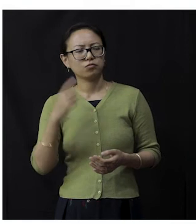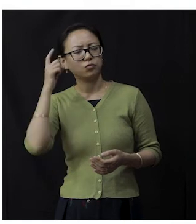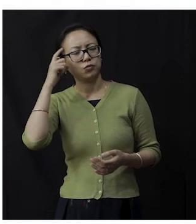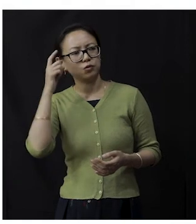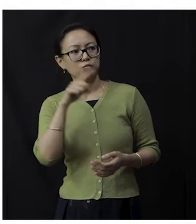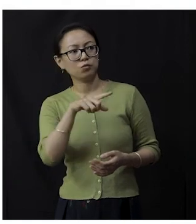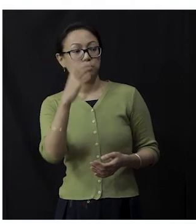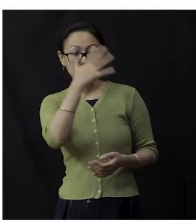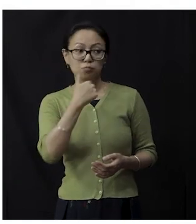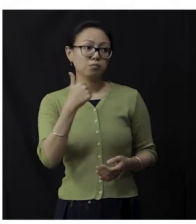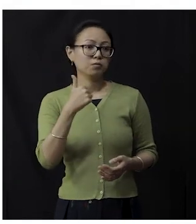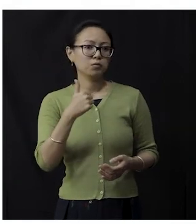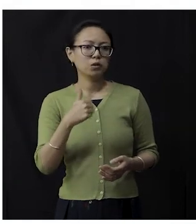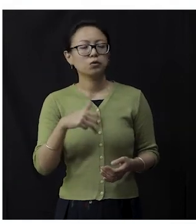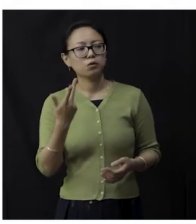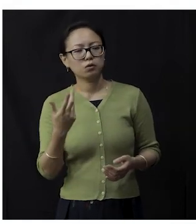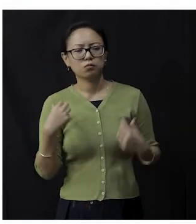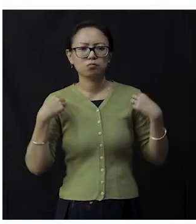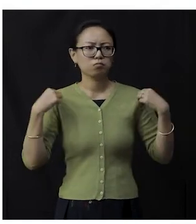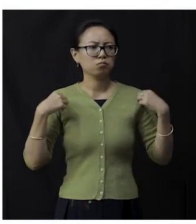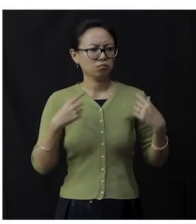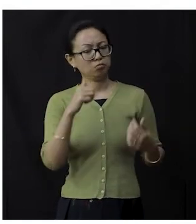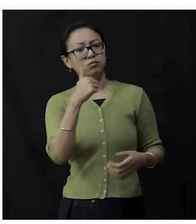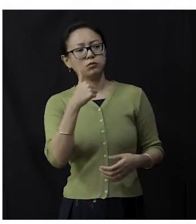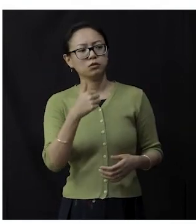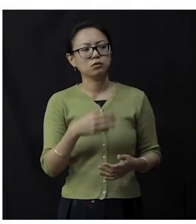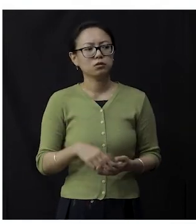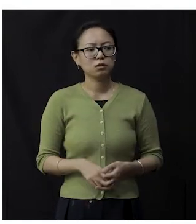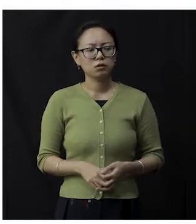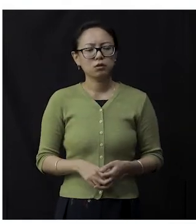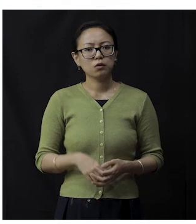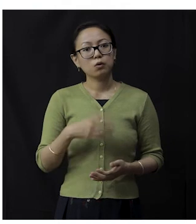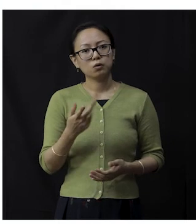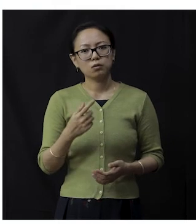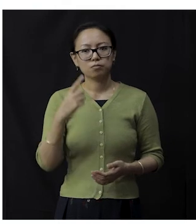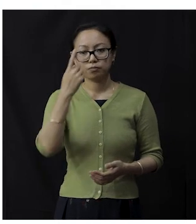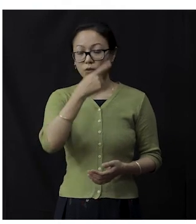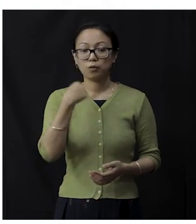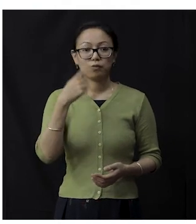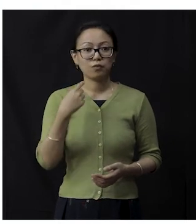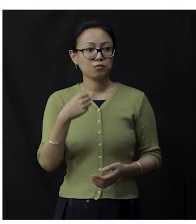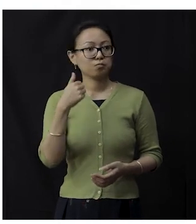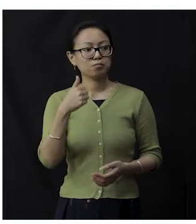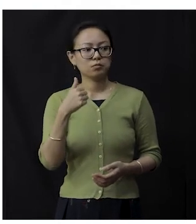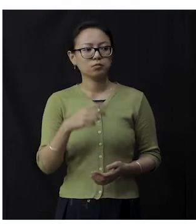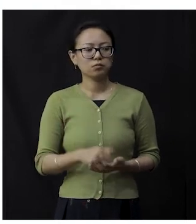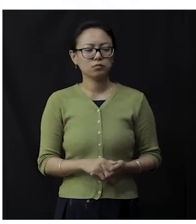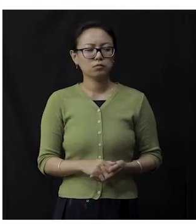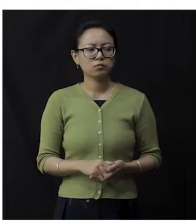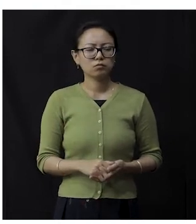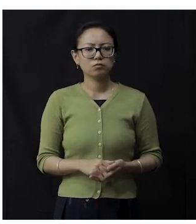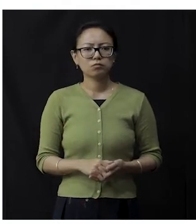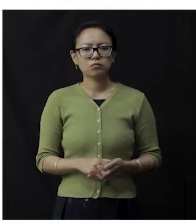I think you are beautiful, or I think you have such a beautiful face. I like